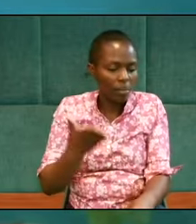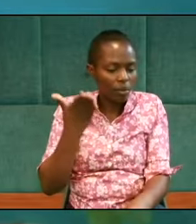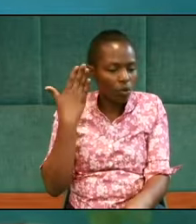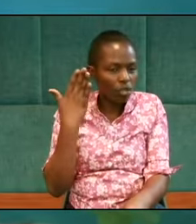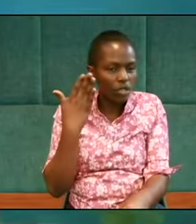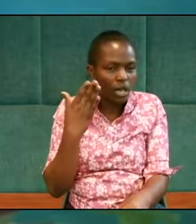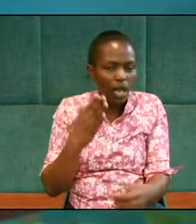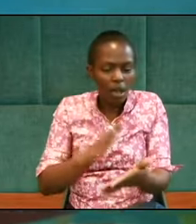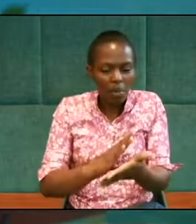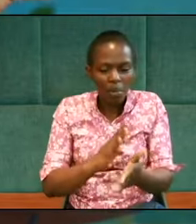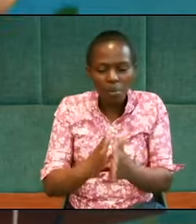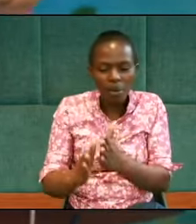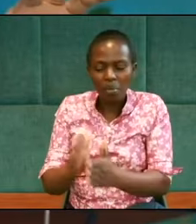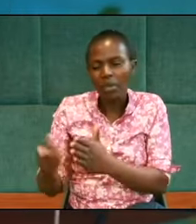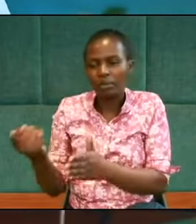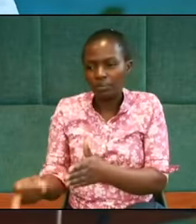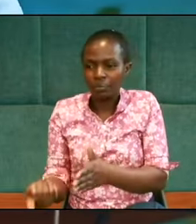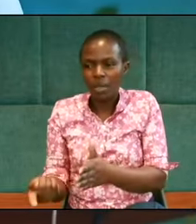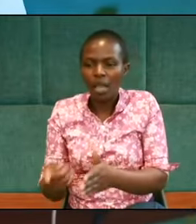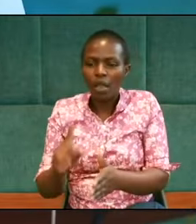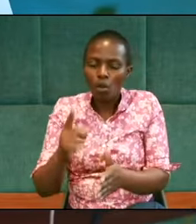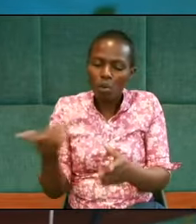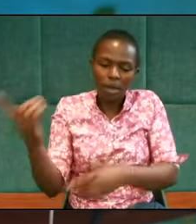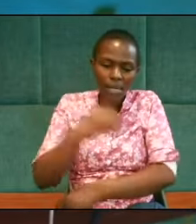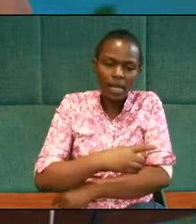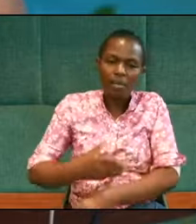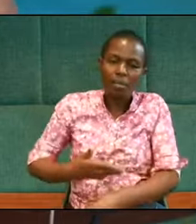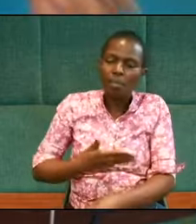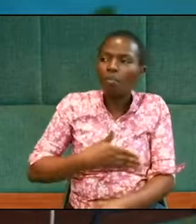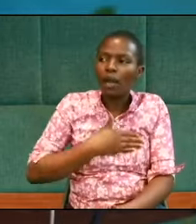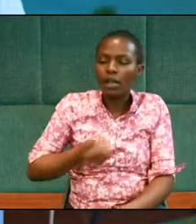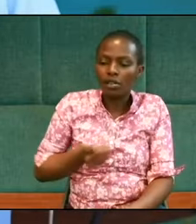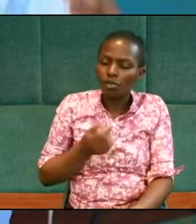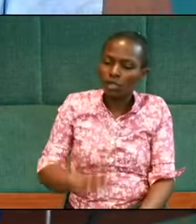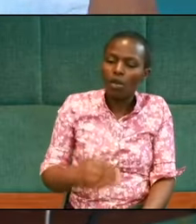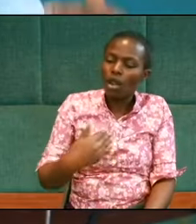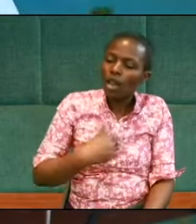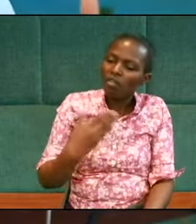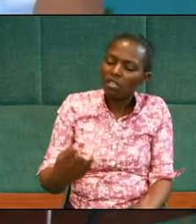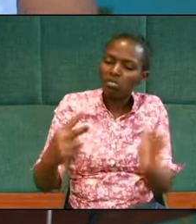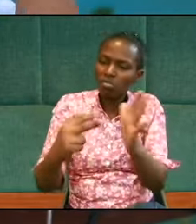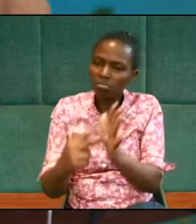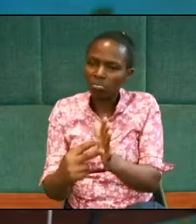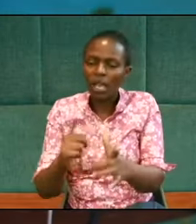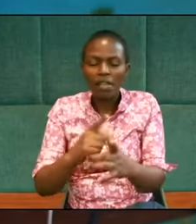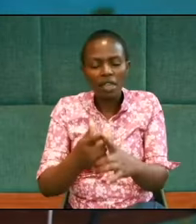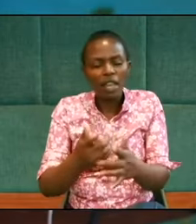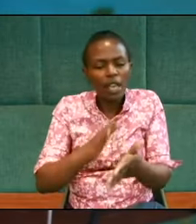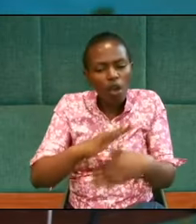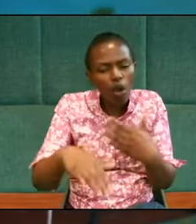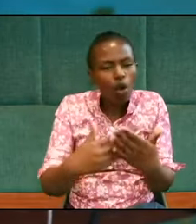preparing, one day Susan will see this presentation. It is my passionate, everything I'm sharing